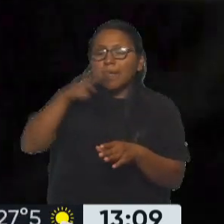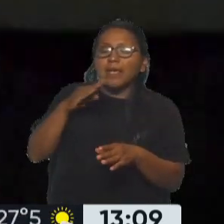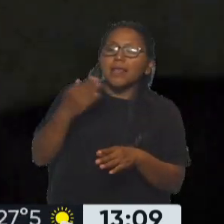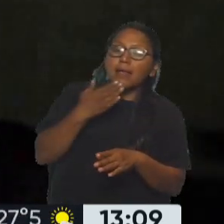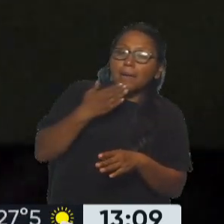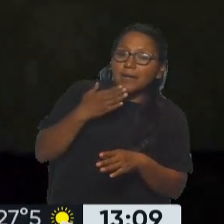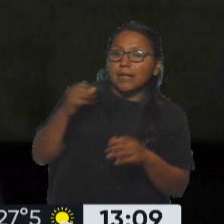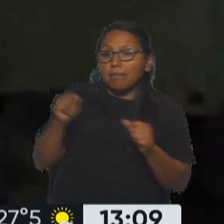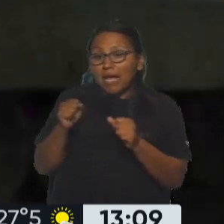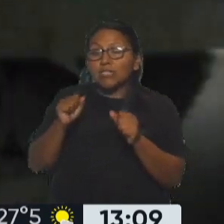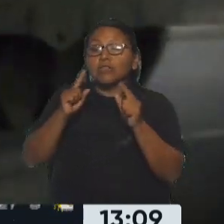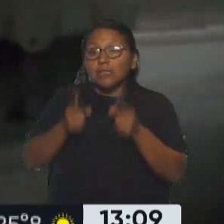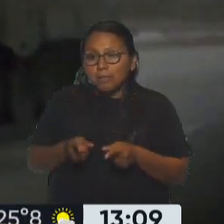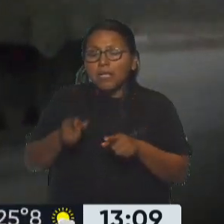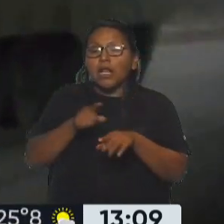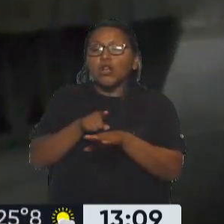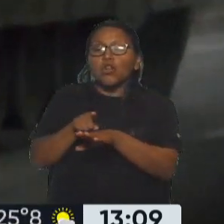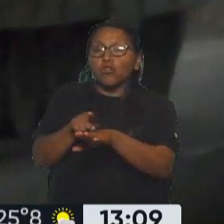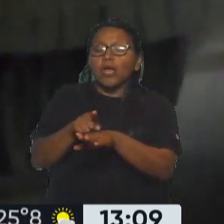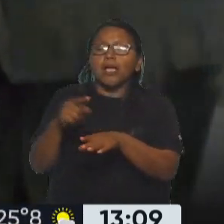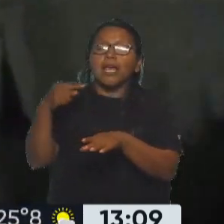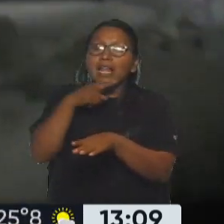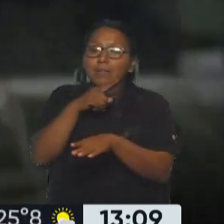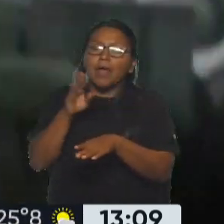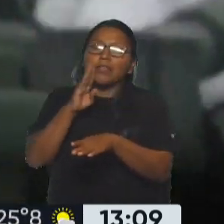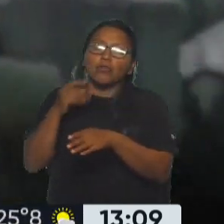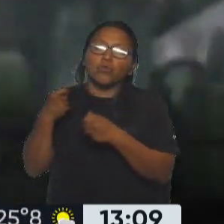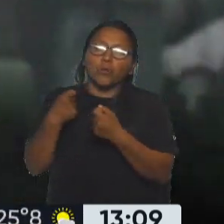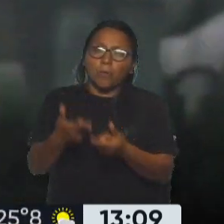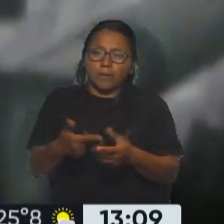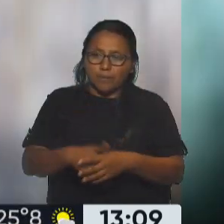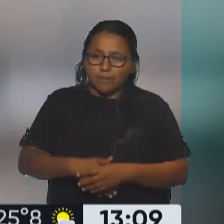espera que lleguen también los tanques prometidos por Alemania y Estados Unidos.